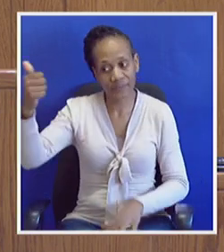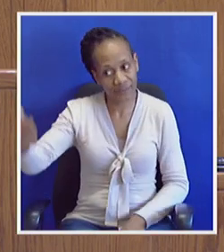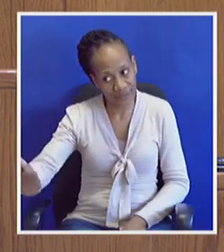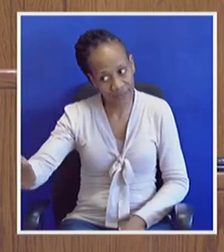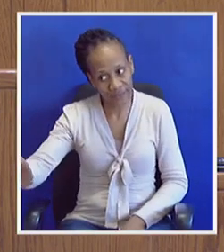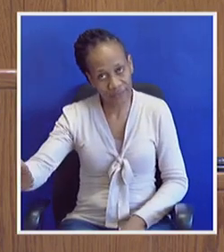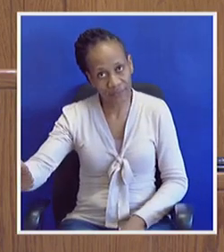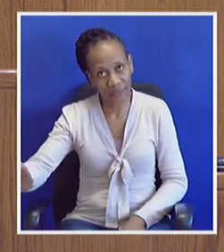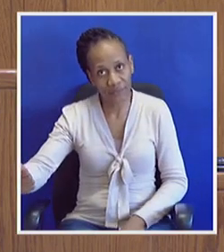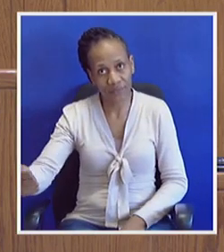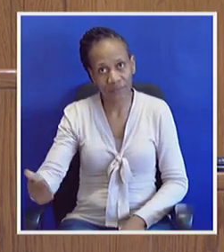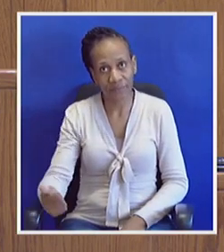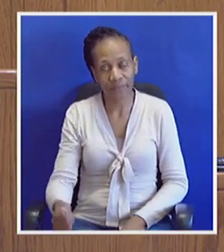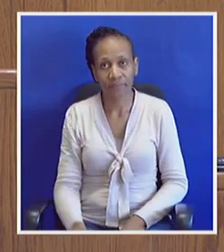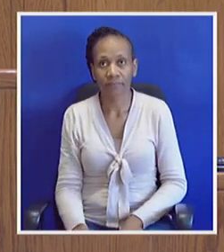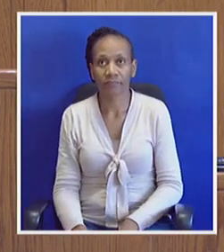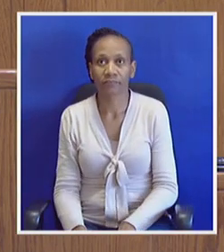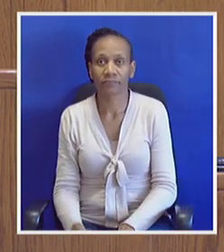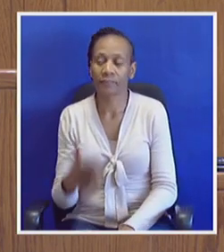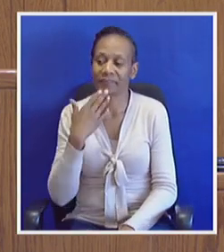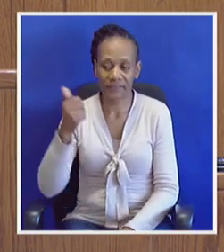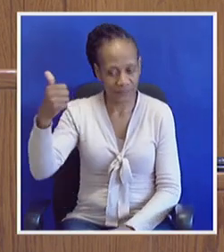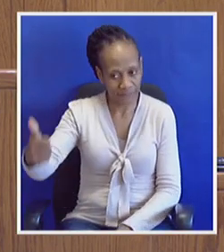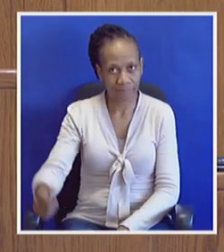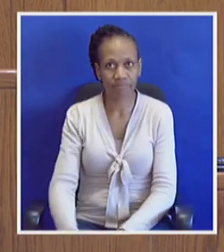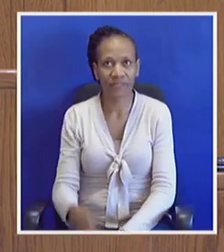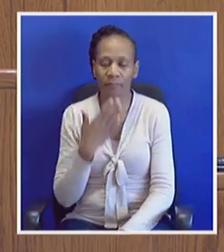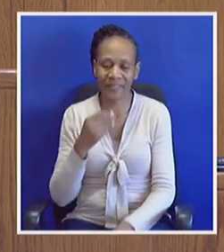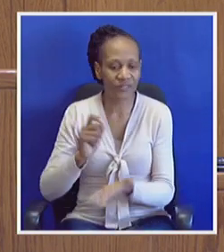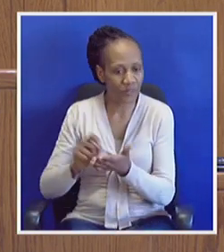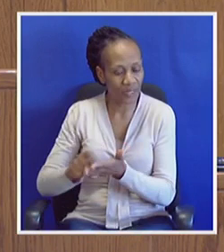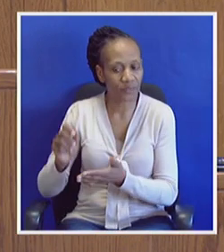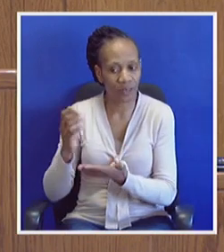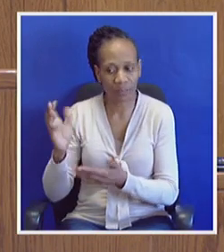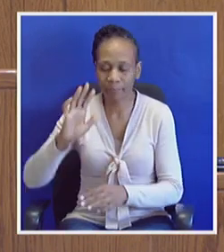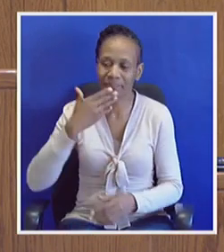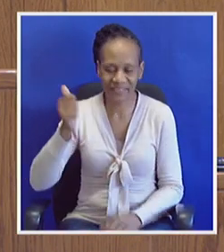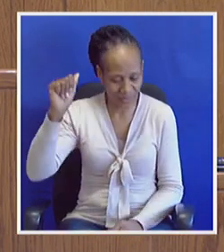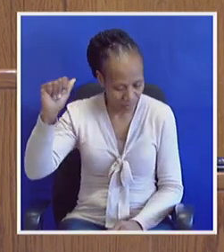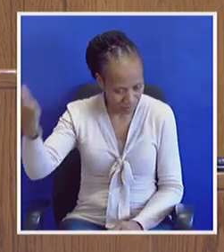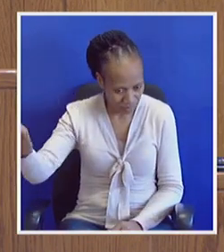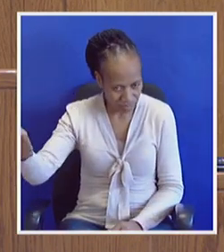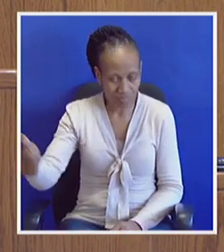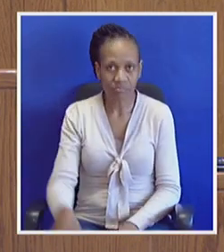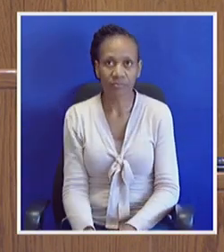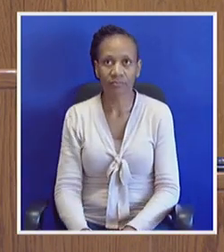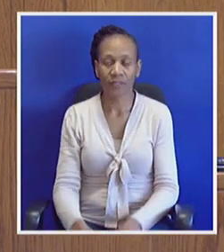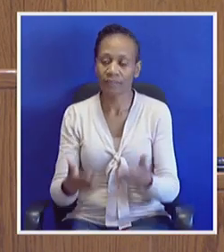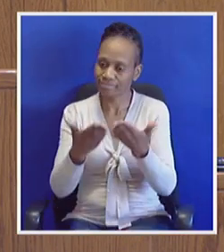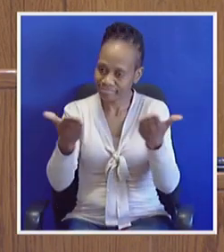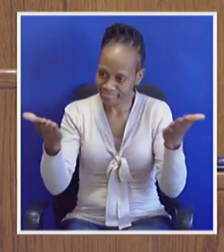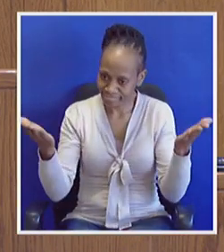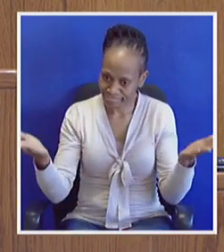Honorable Mukwili. Okay, I will address it on the letter that I'm submitting to your office. Please thank you so very much. Honorable